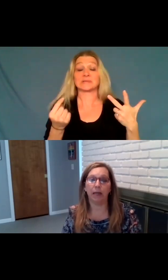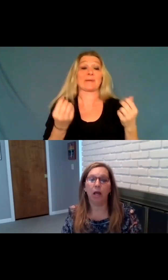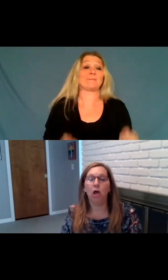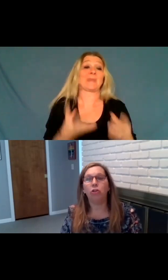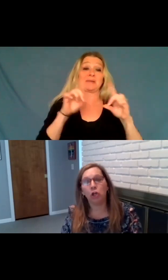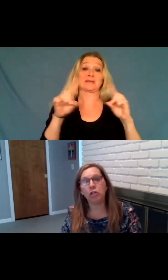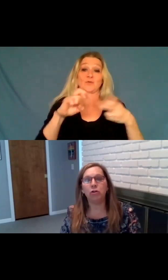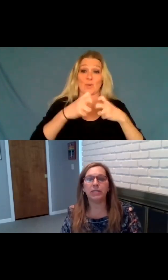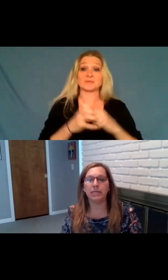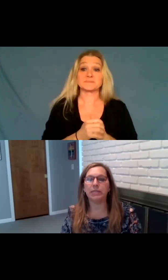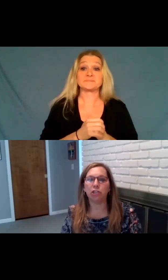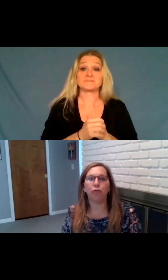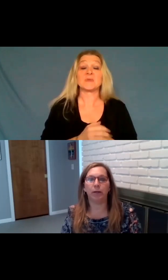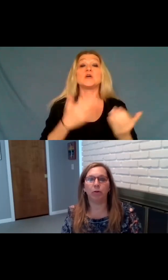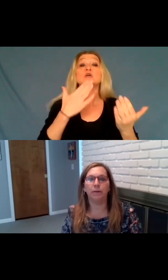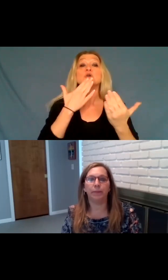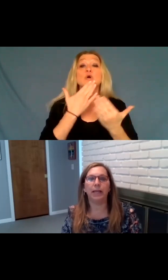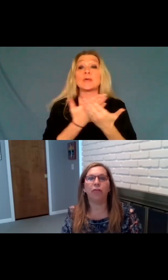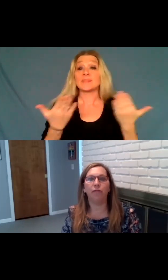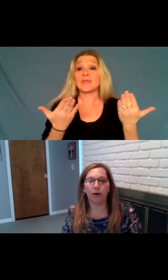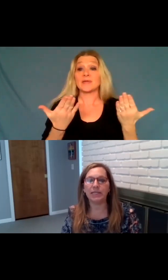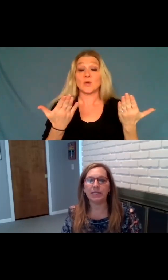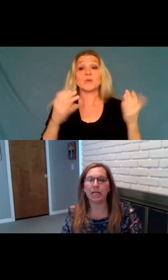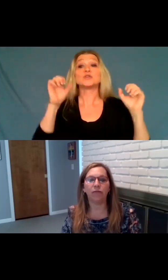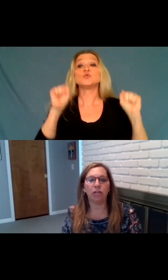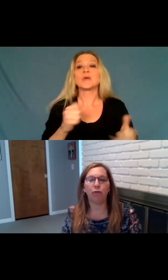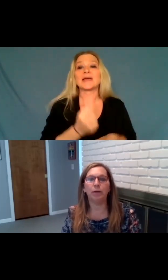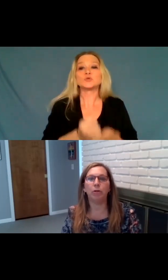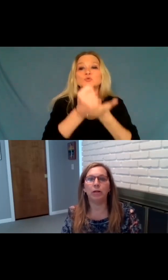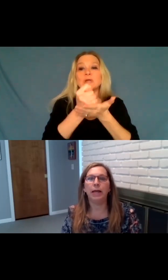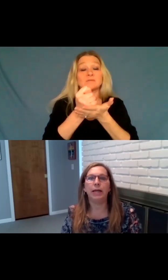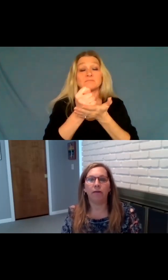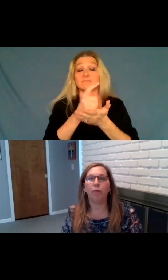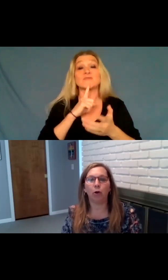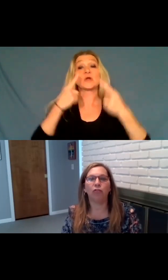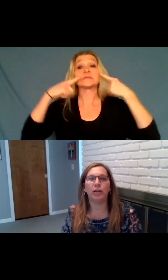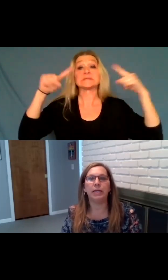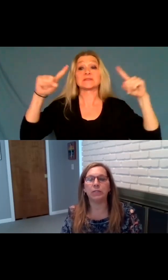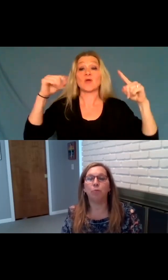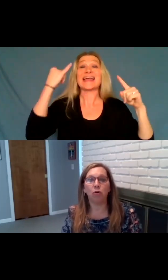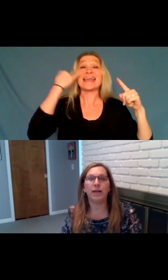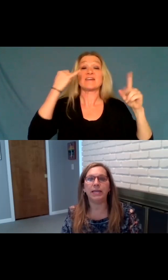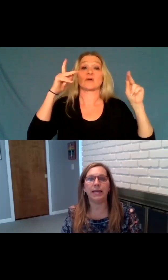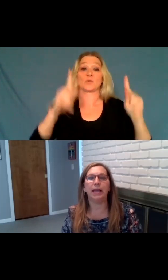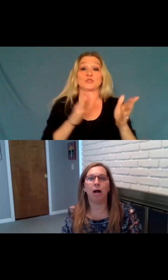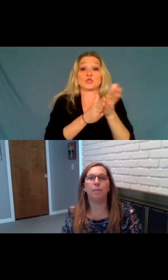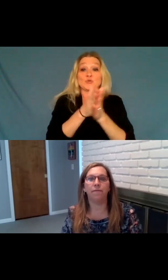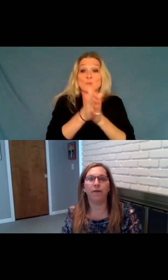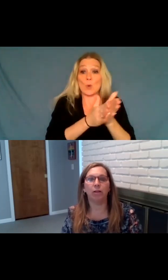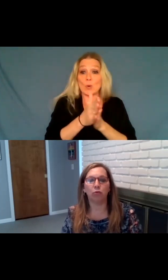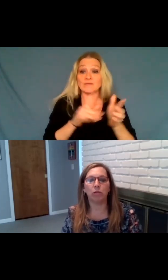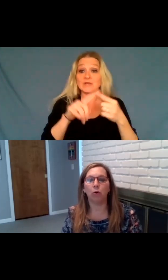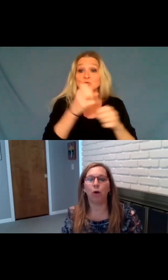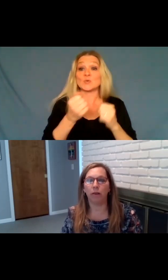that. The good news is it's treatable, and it's very successfully treatable if a person is motivated to get help